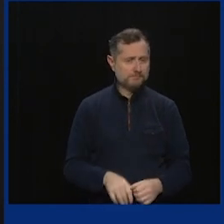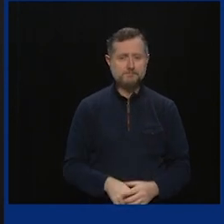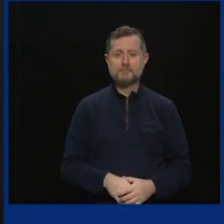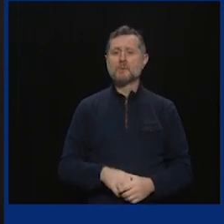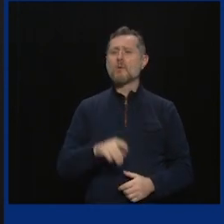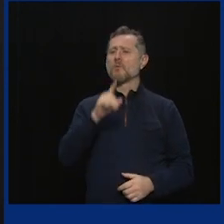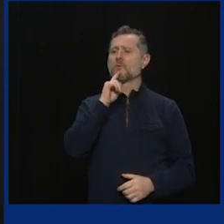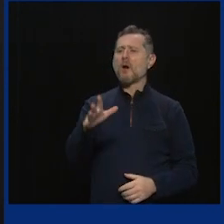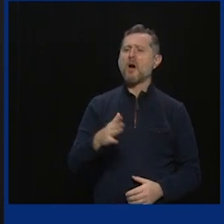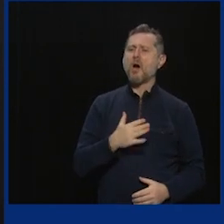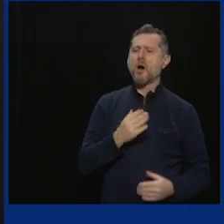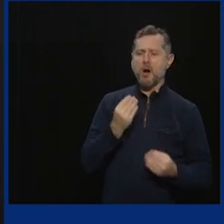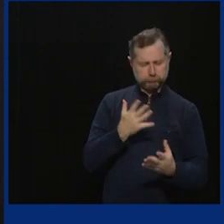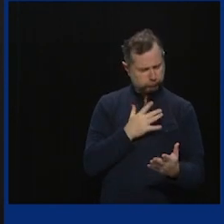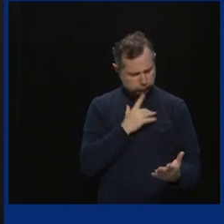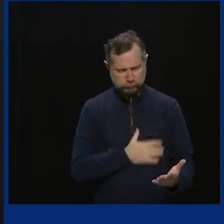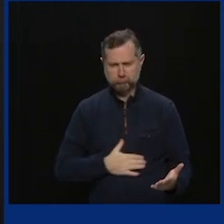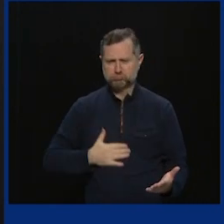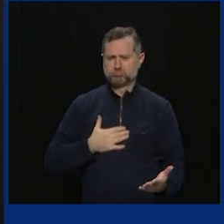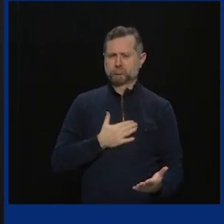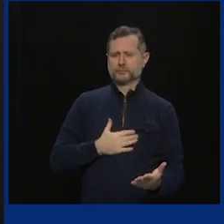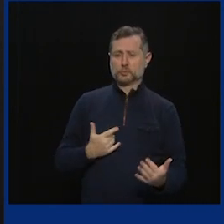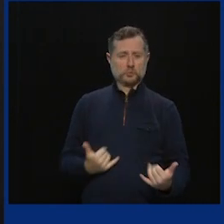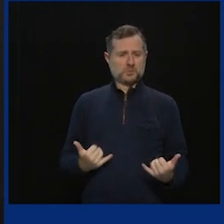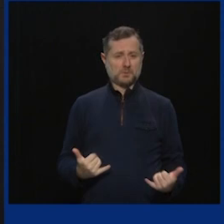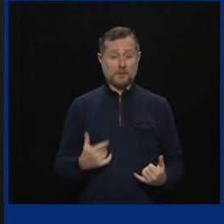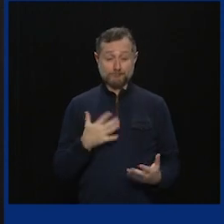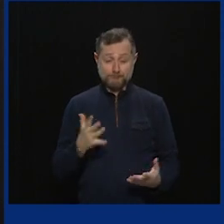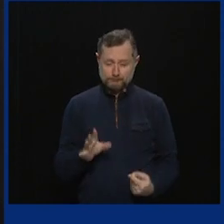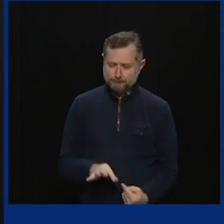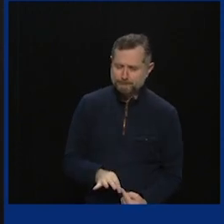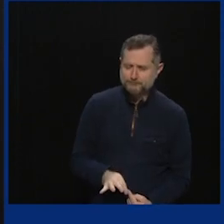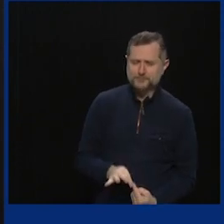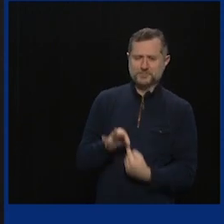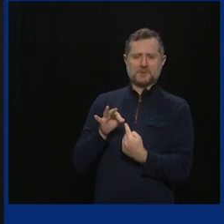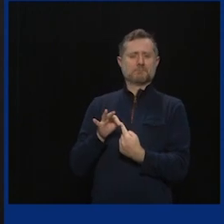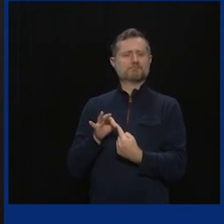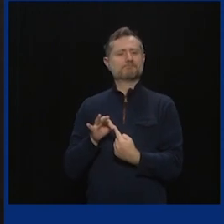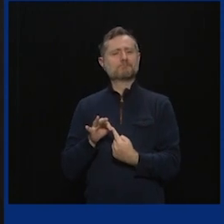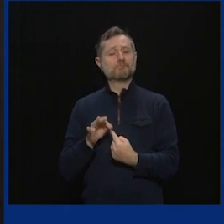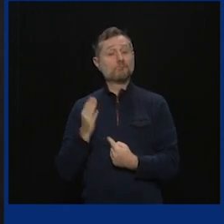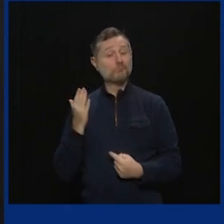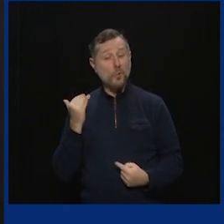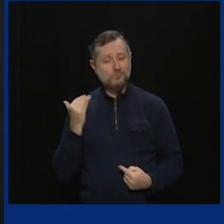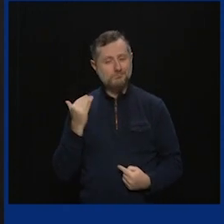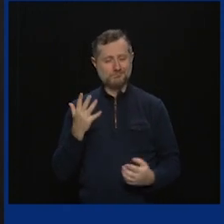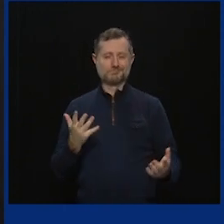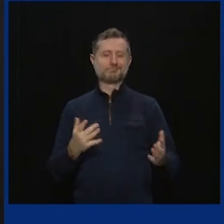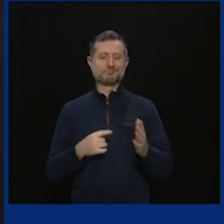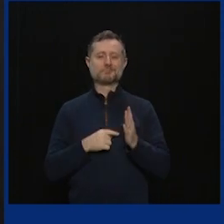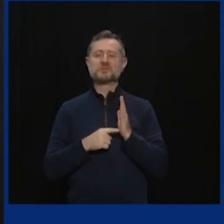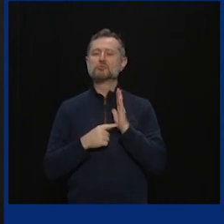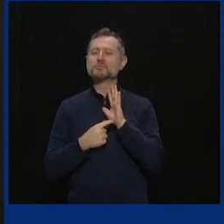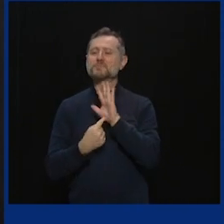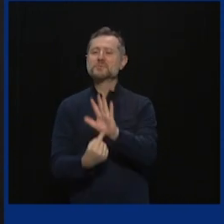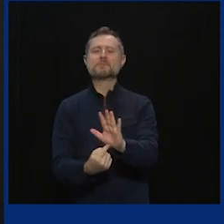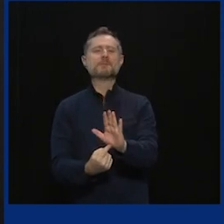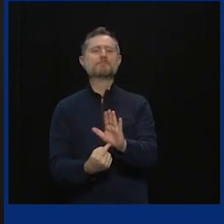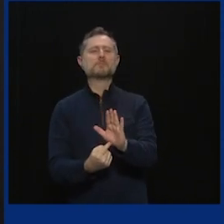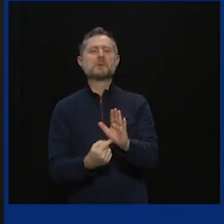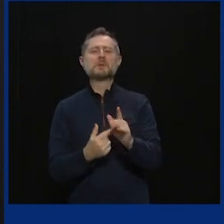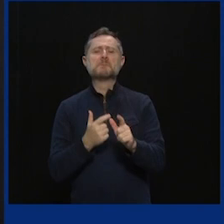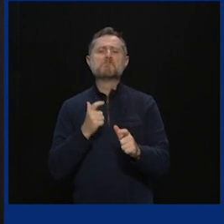this particular occasion because this does represent a tremendous